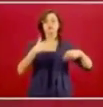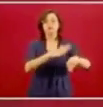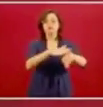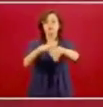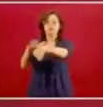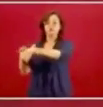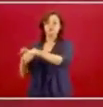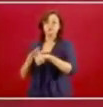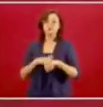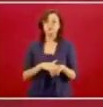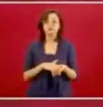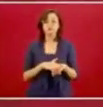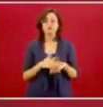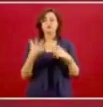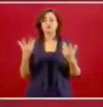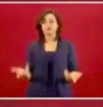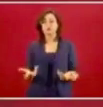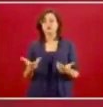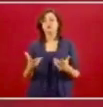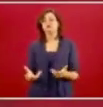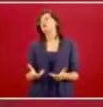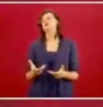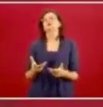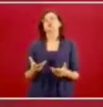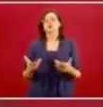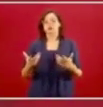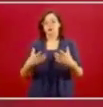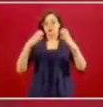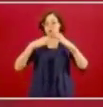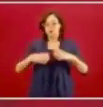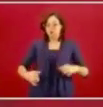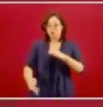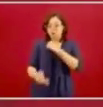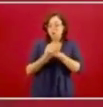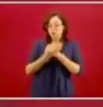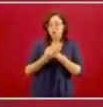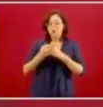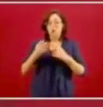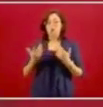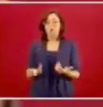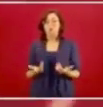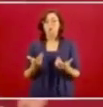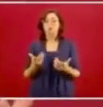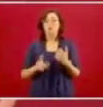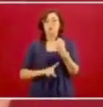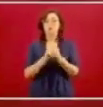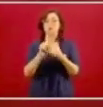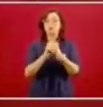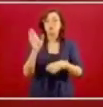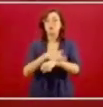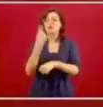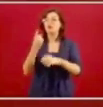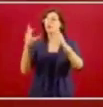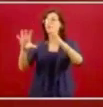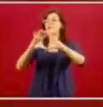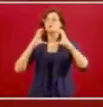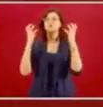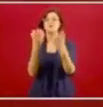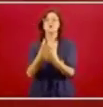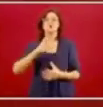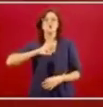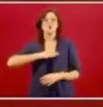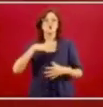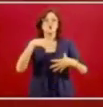your concerns and demands. And it's very important that everyone knows that the